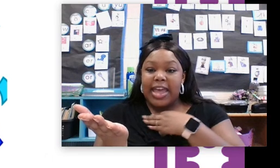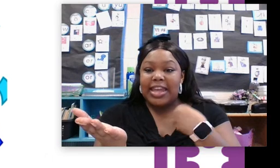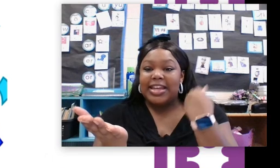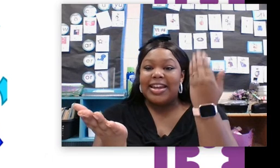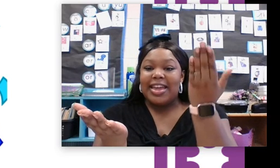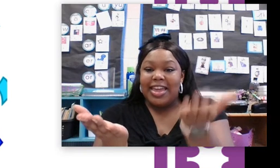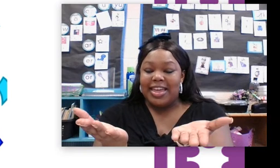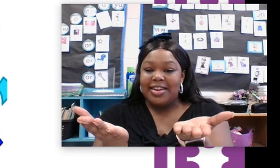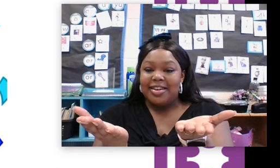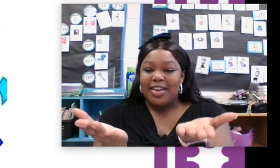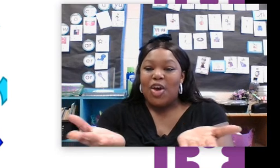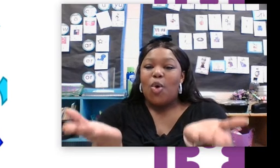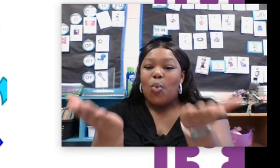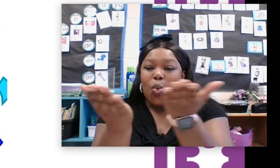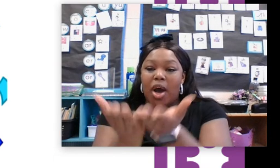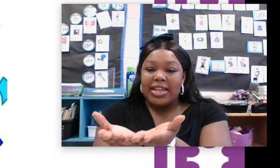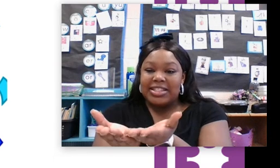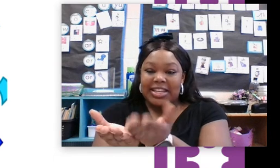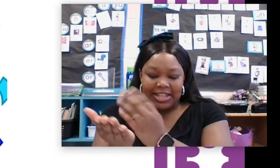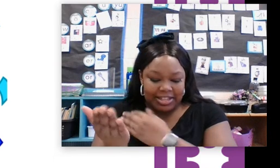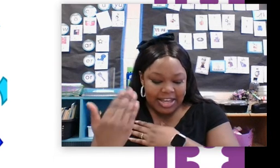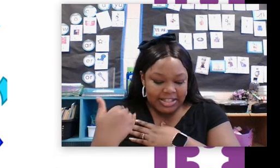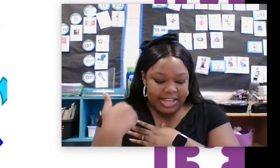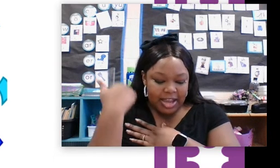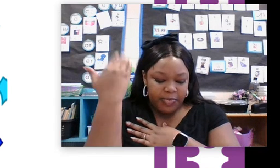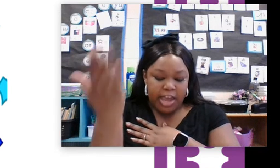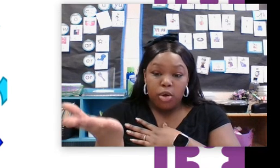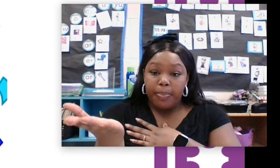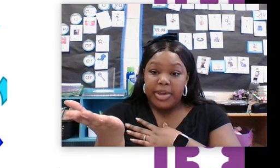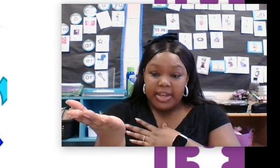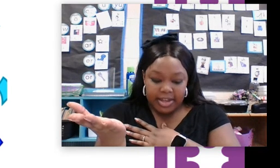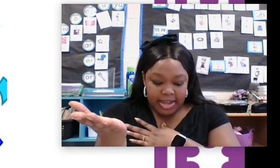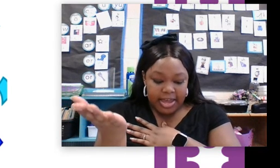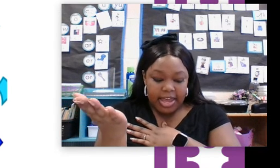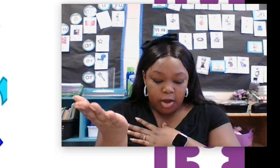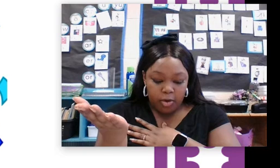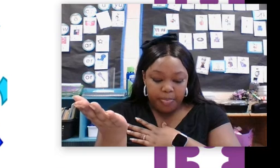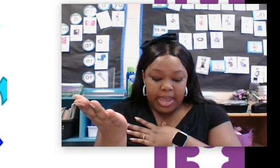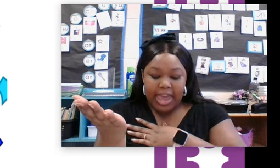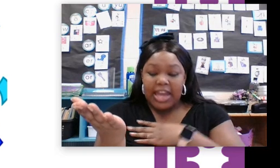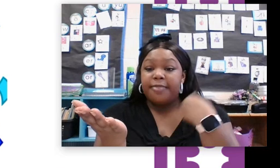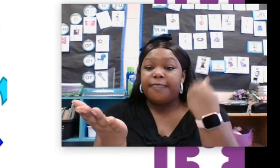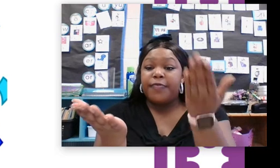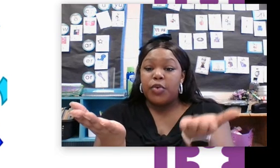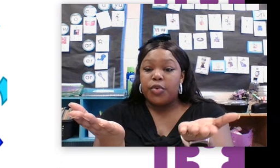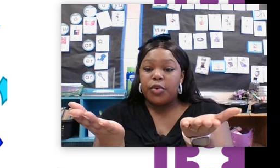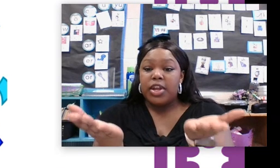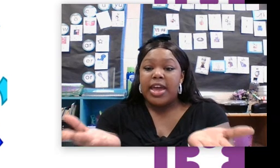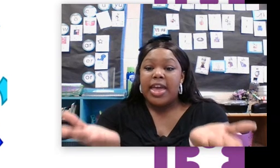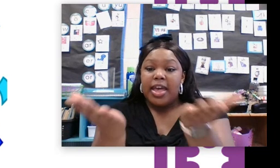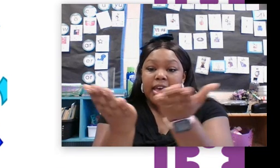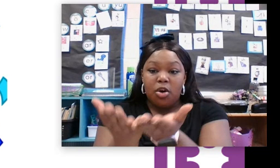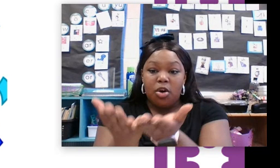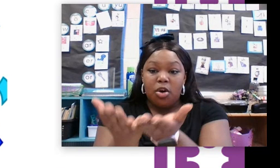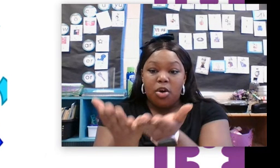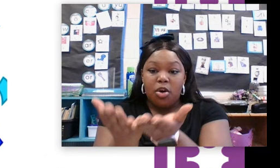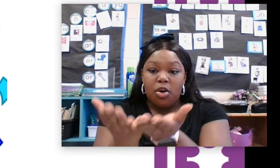Want. Add in ed. Wanted. Say help. Help. Add in fool.